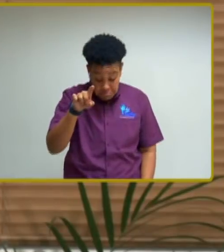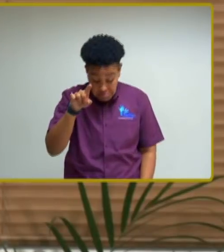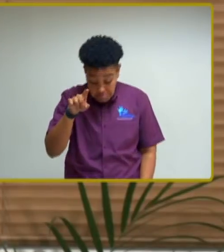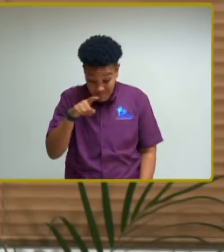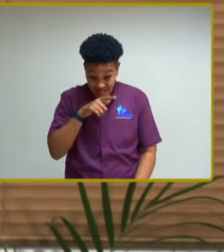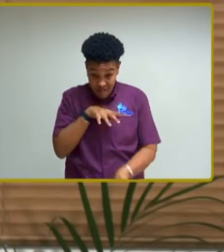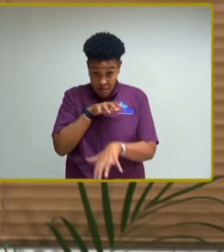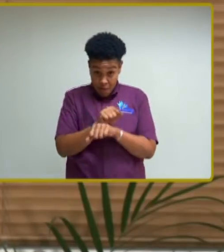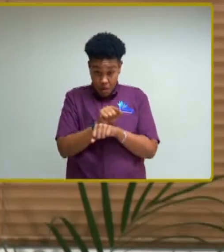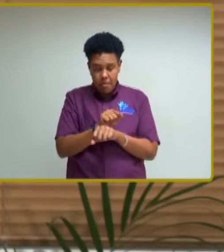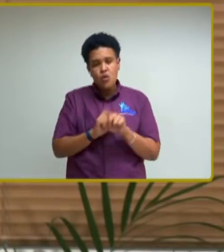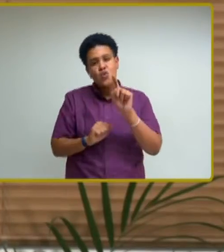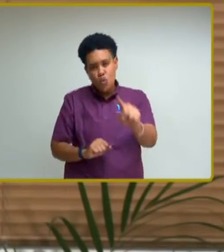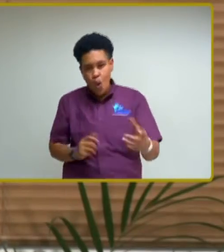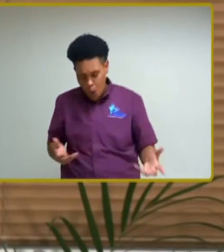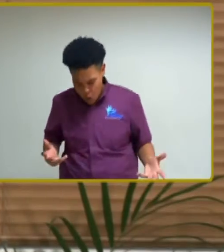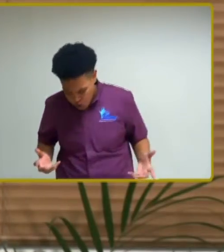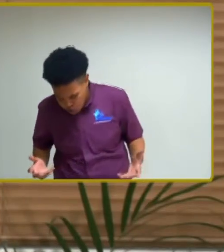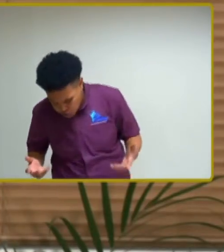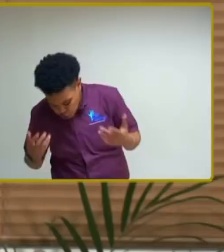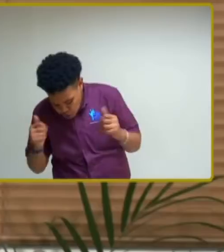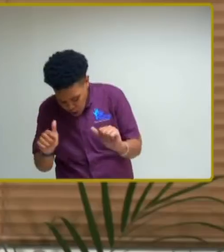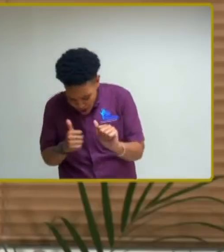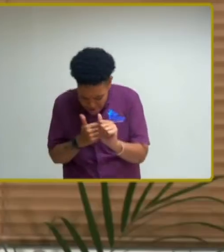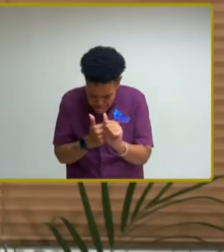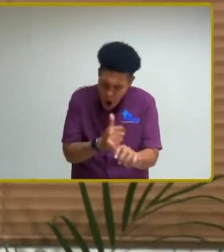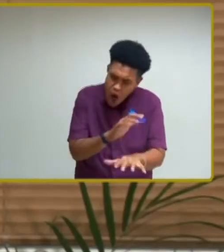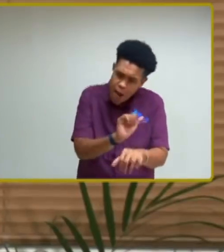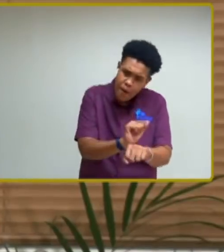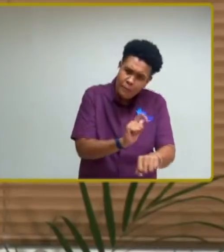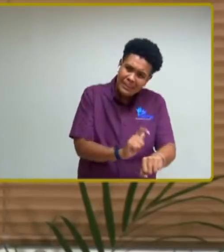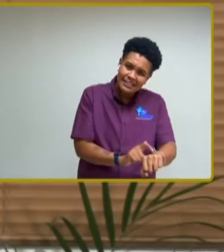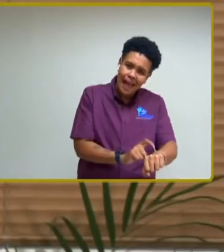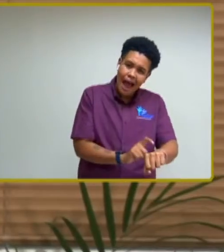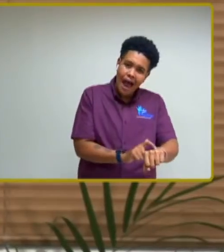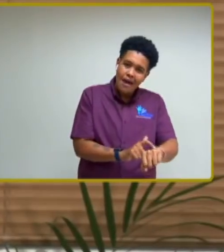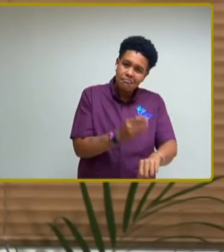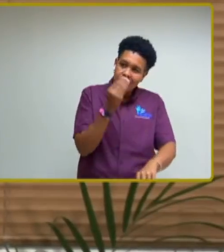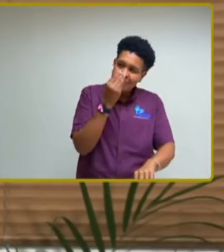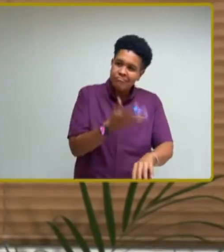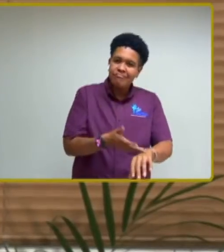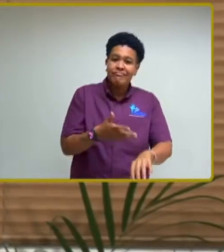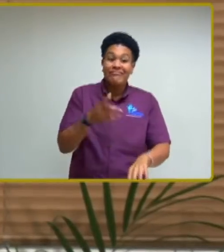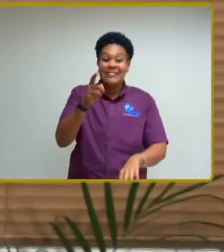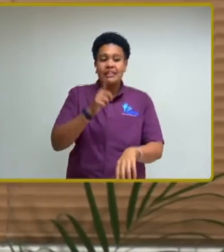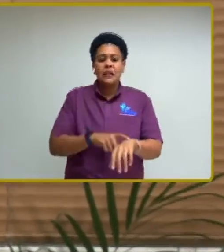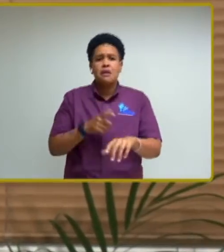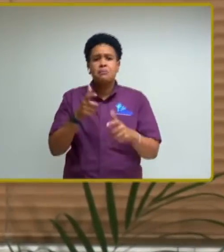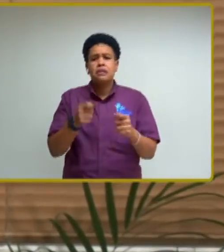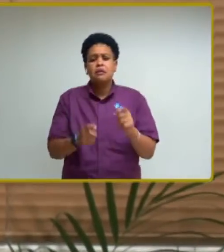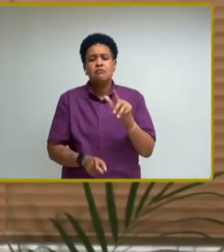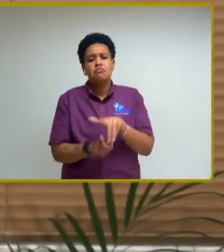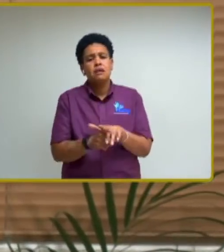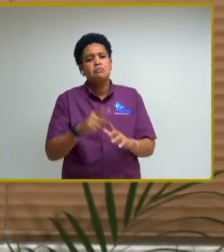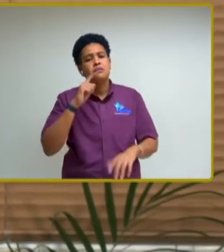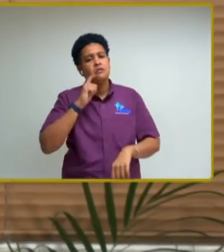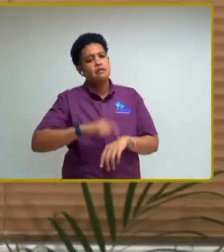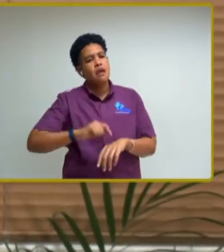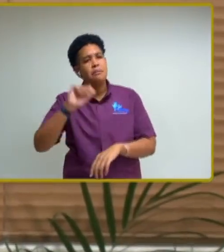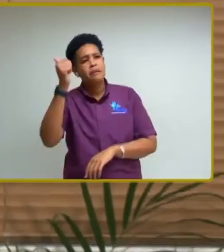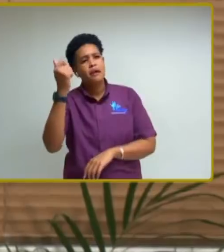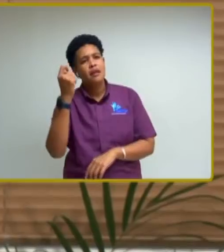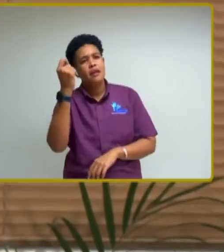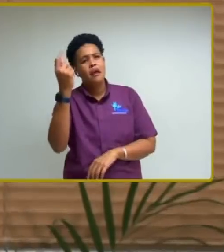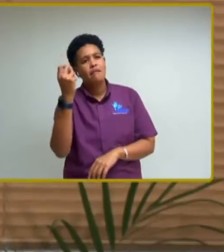an appointment. Try to stick to the appointment time. So that text that you would have gotten that says 10 or 11